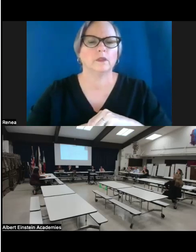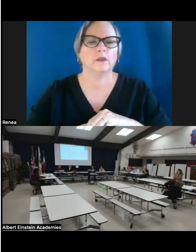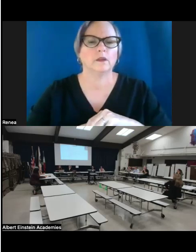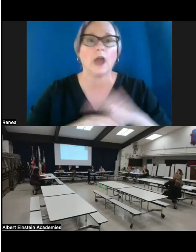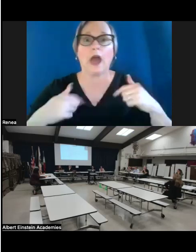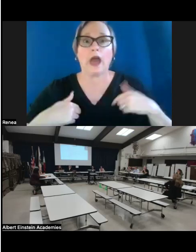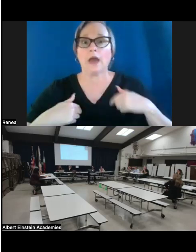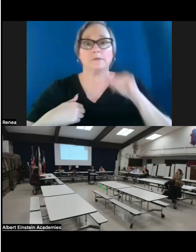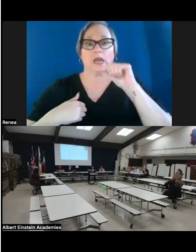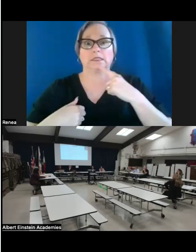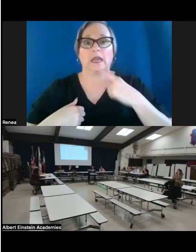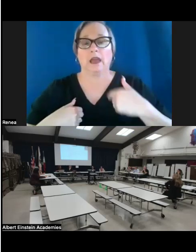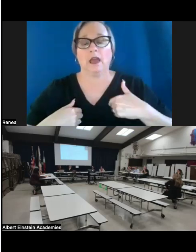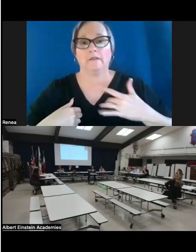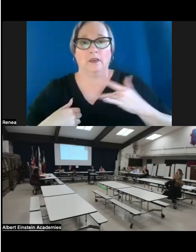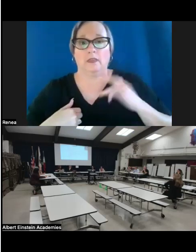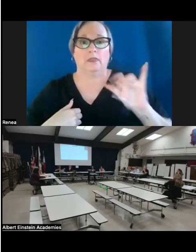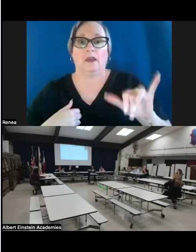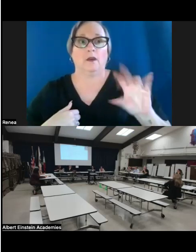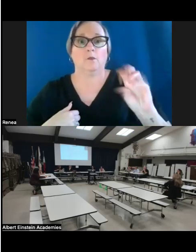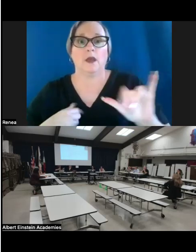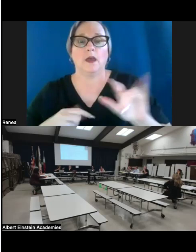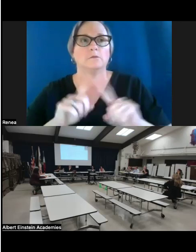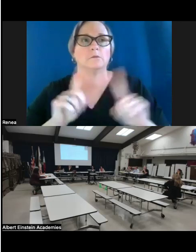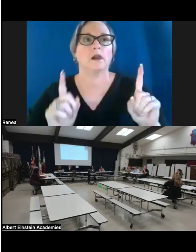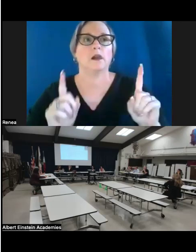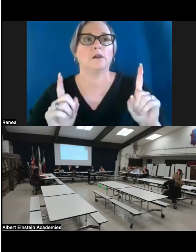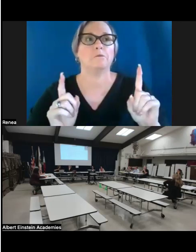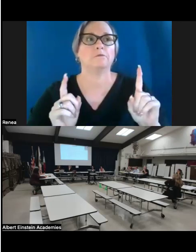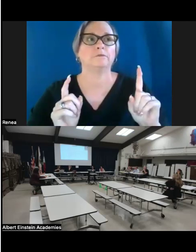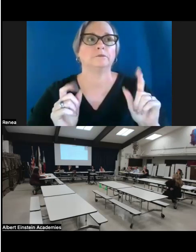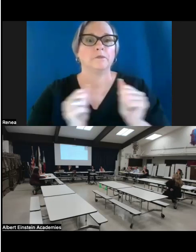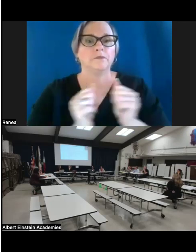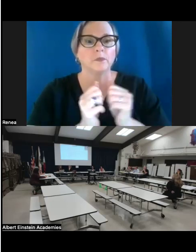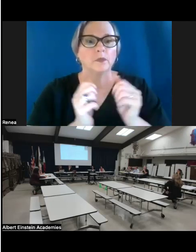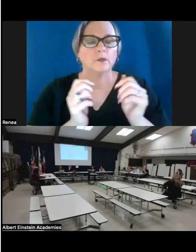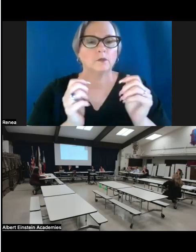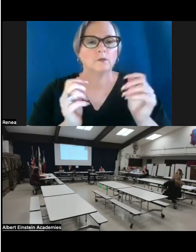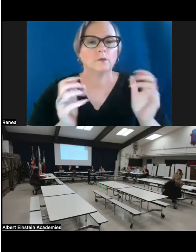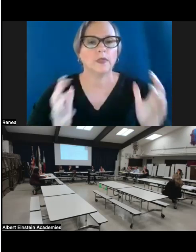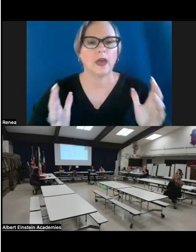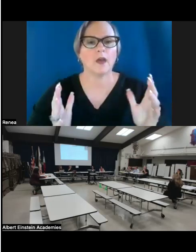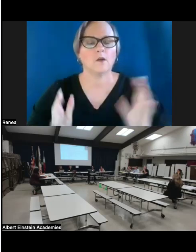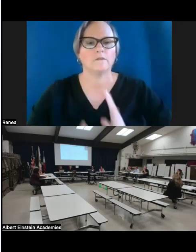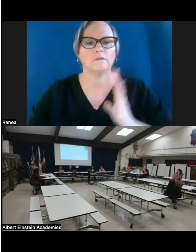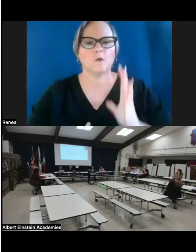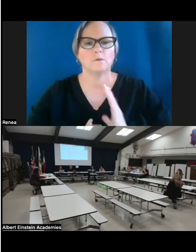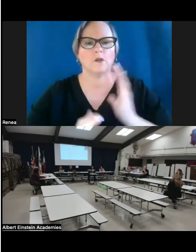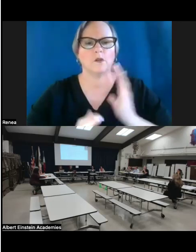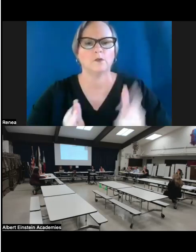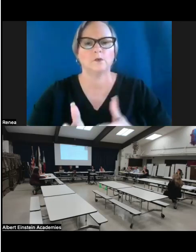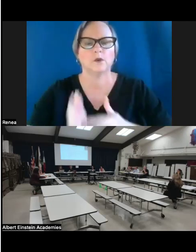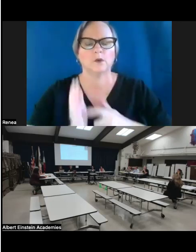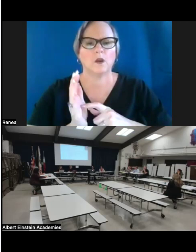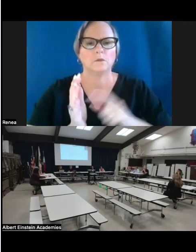from anybody, but just formal environments and position and things like that. And so I would love to figure out